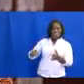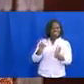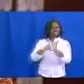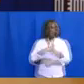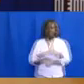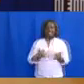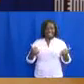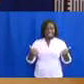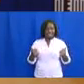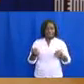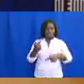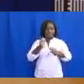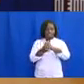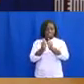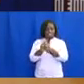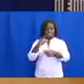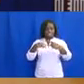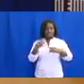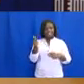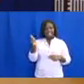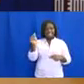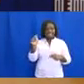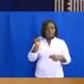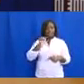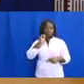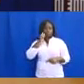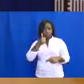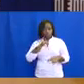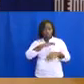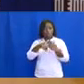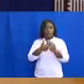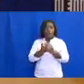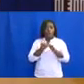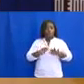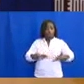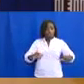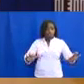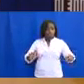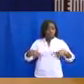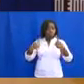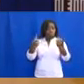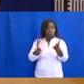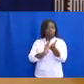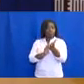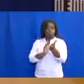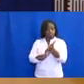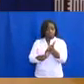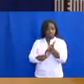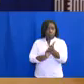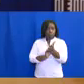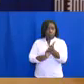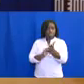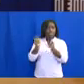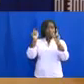Influencer. And I'm going to talk about the Bayer School